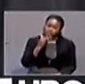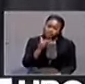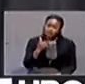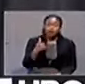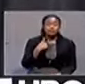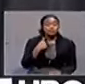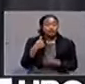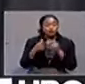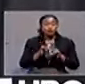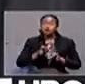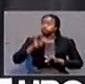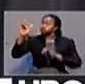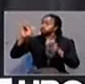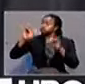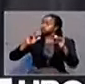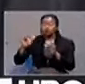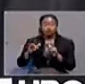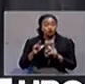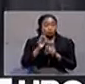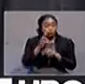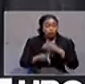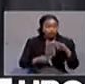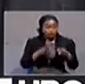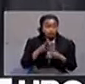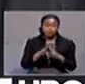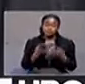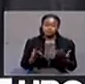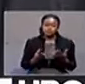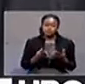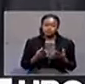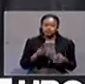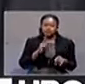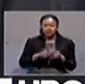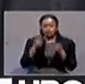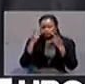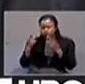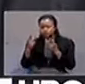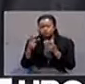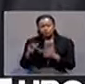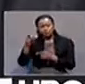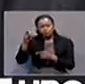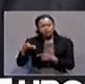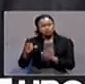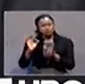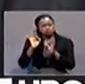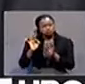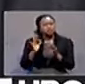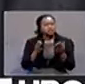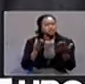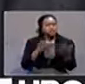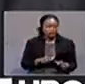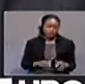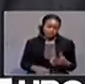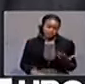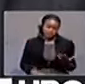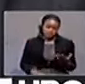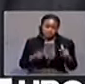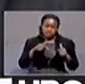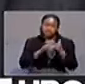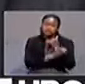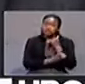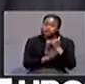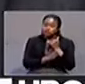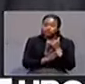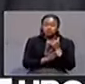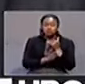world. When an extraordinary person dies in this country, we do not